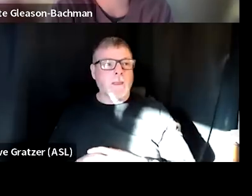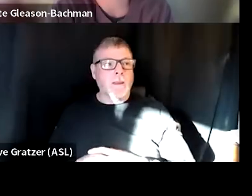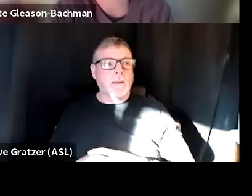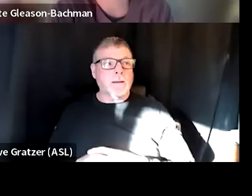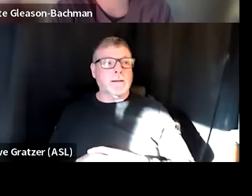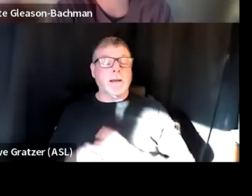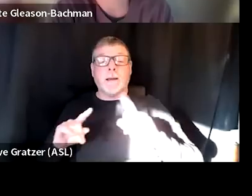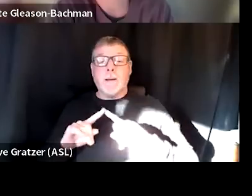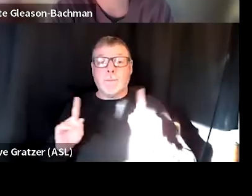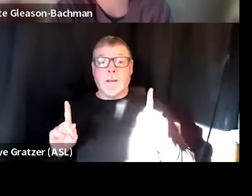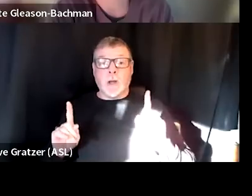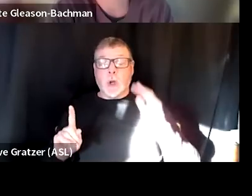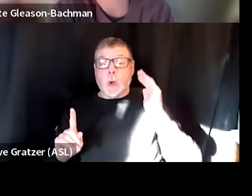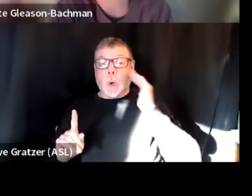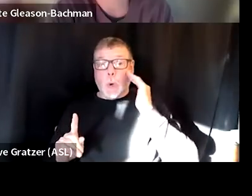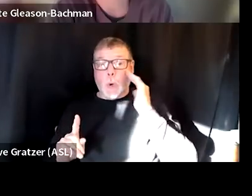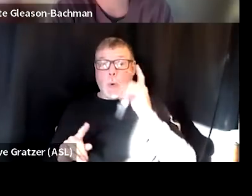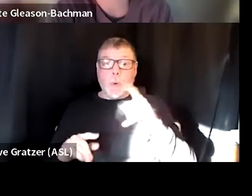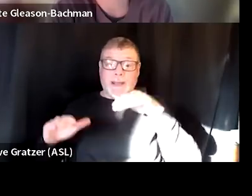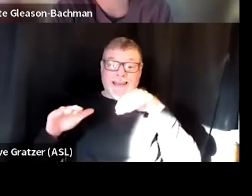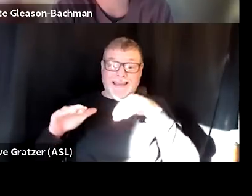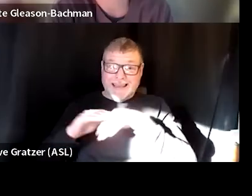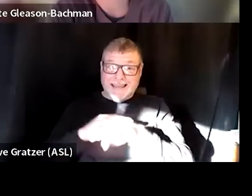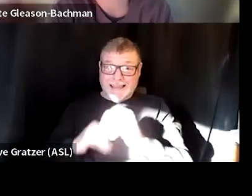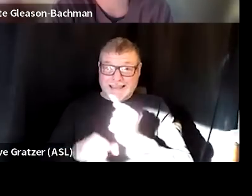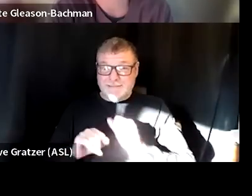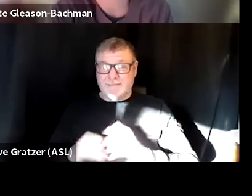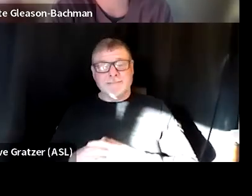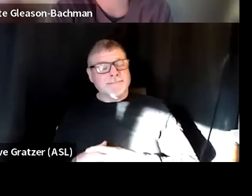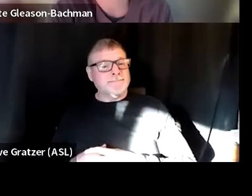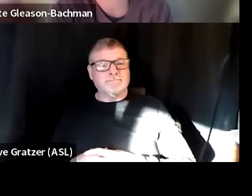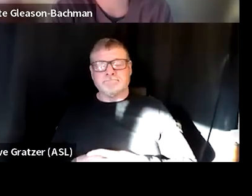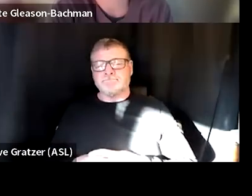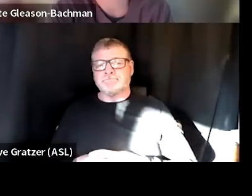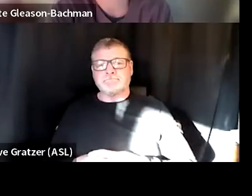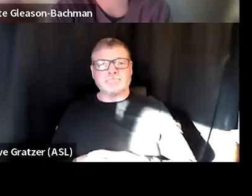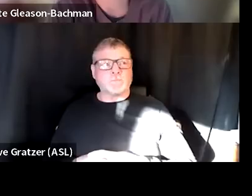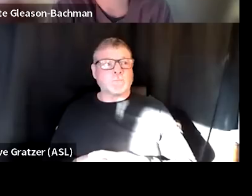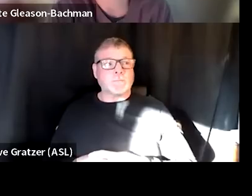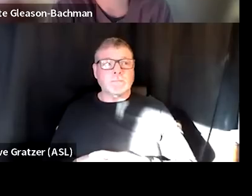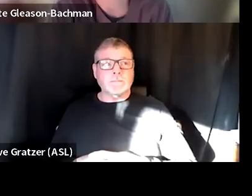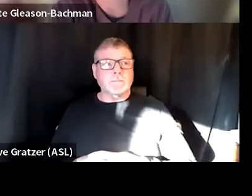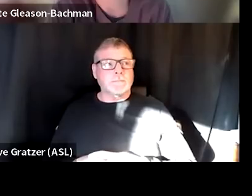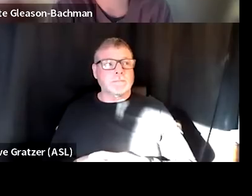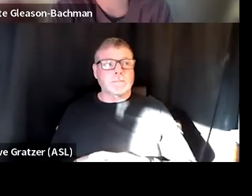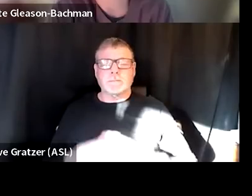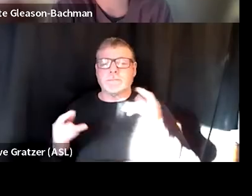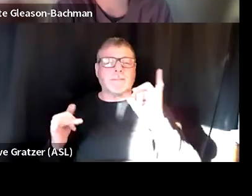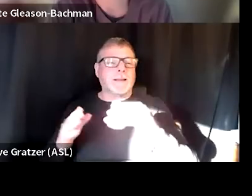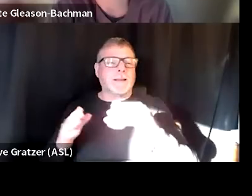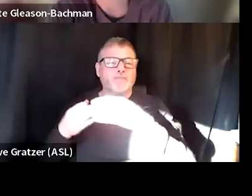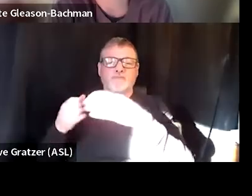But to know if you're going into a encampment and it's safe, a lot of times, so this is just broad,